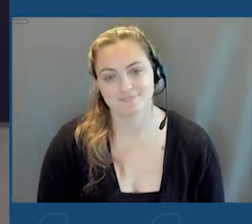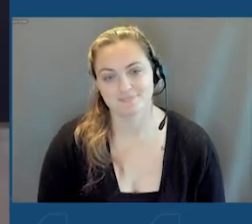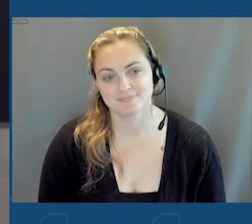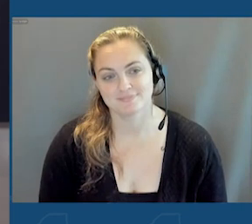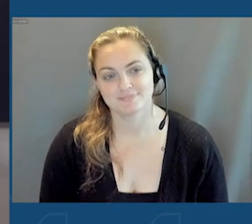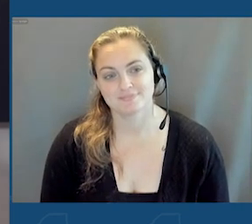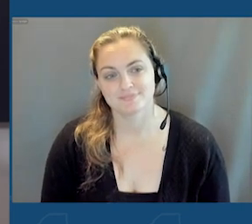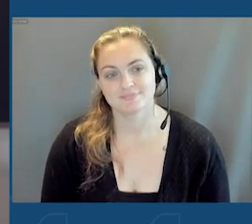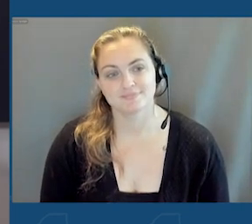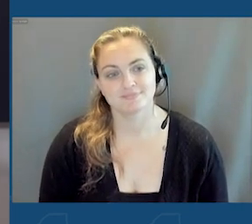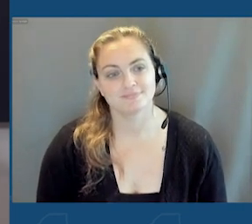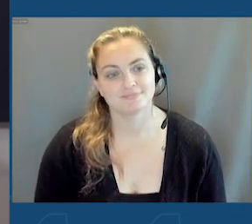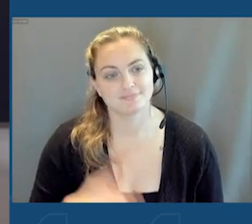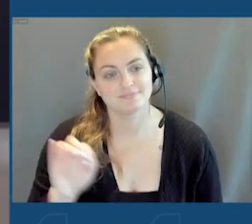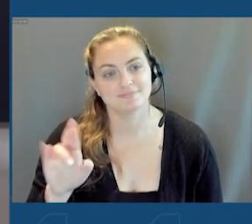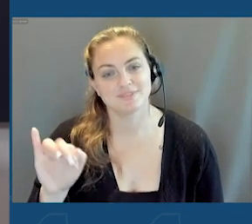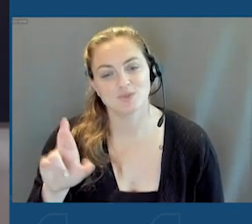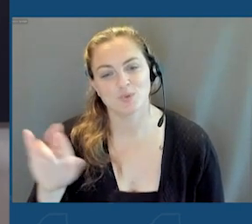Miss Gloria.